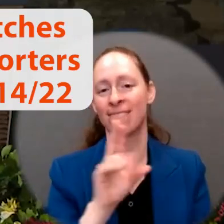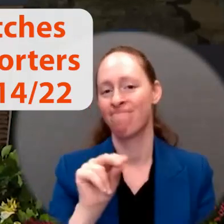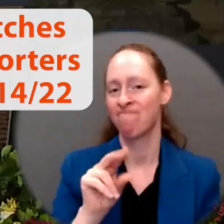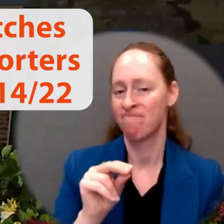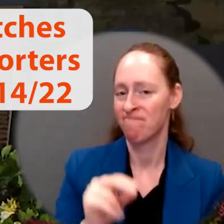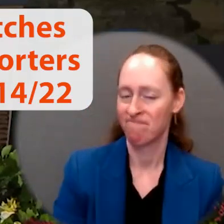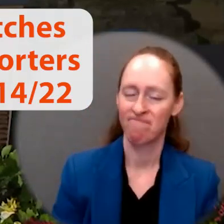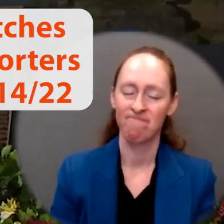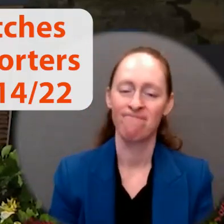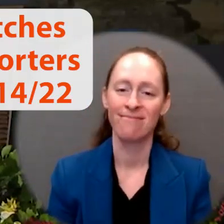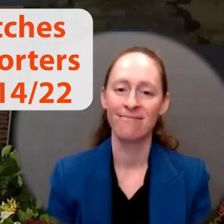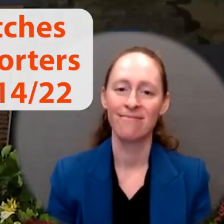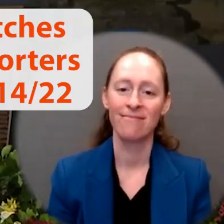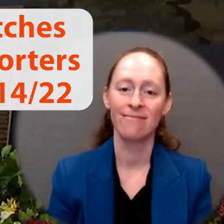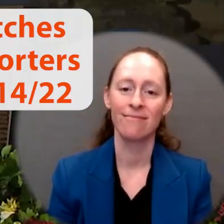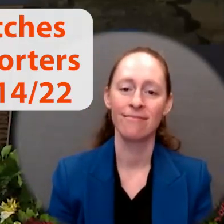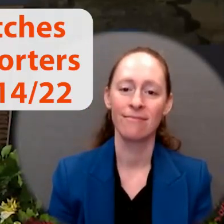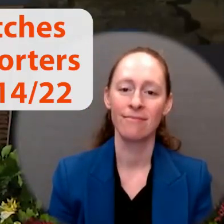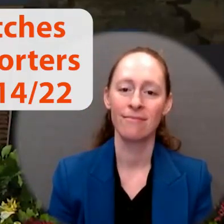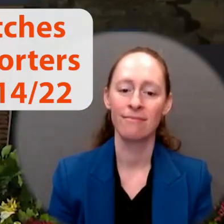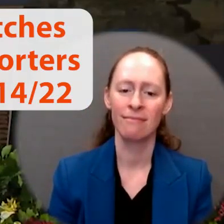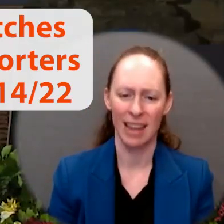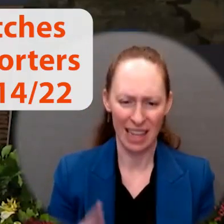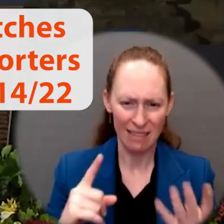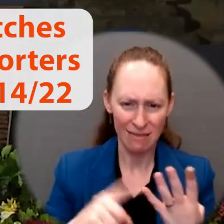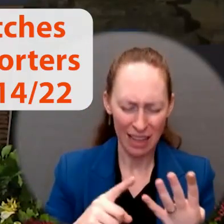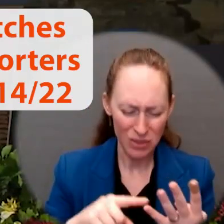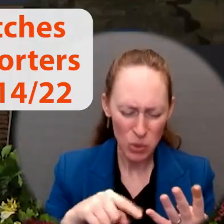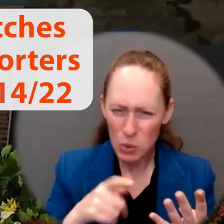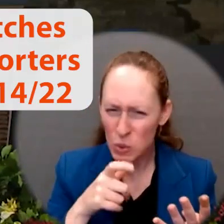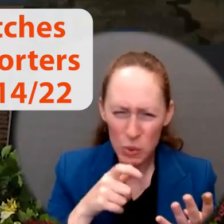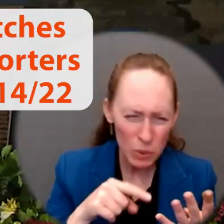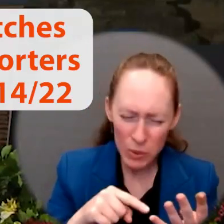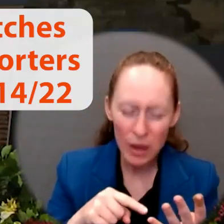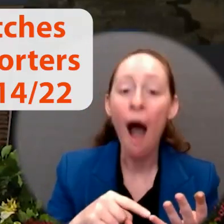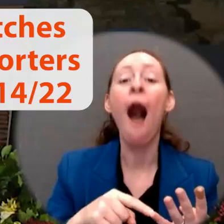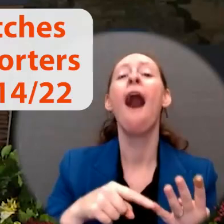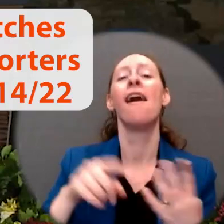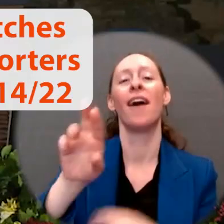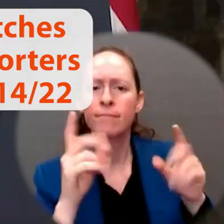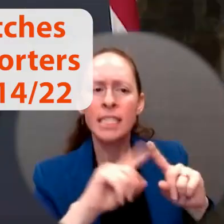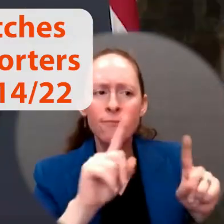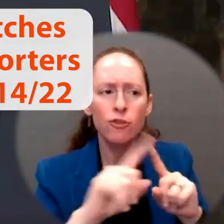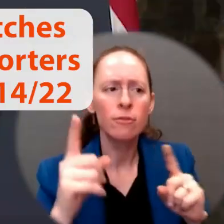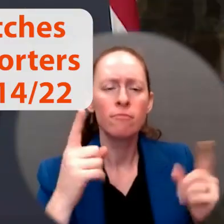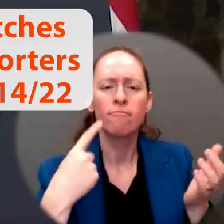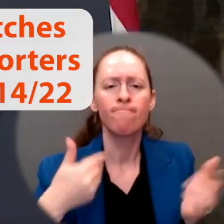I'm having trouble reading this. Reuters, Natanja Bose.